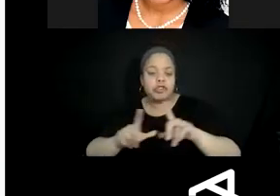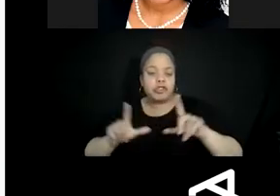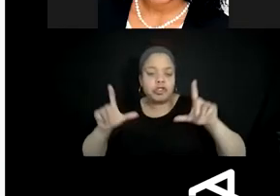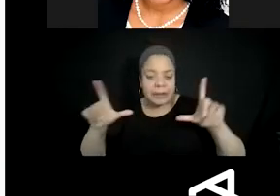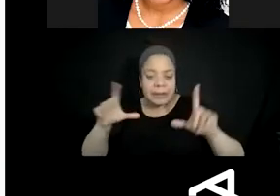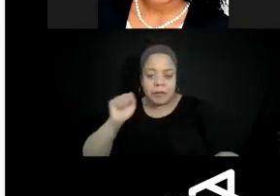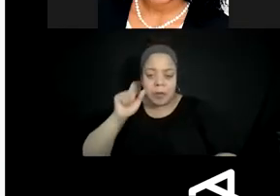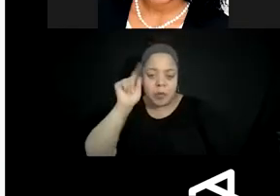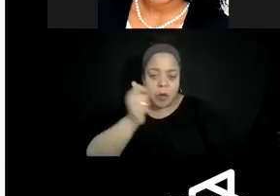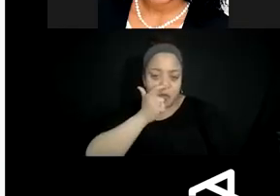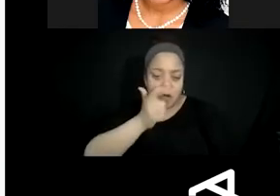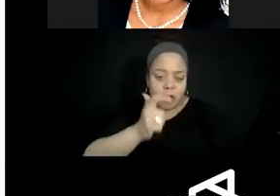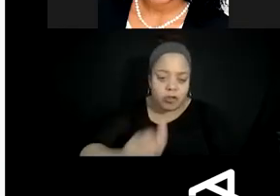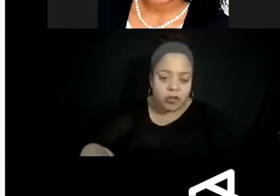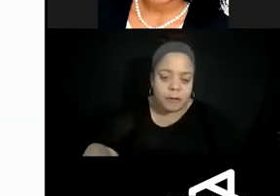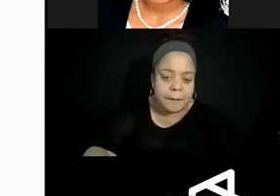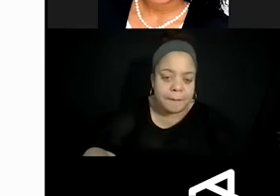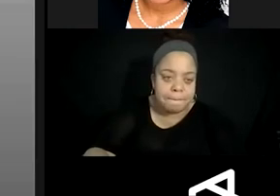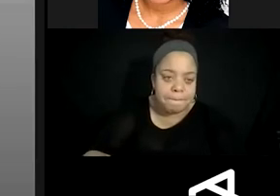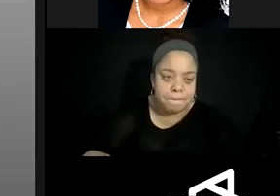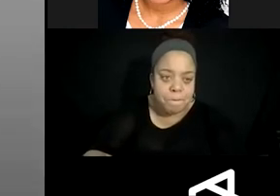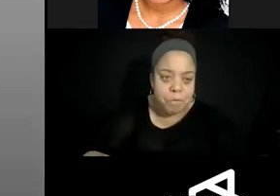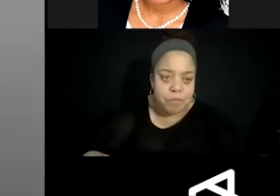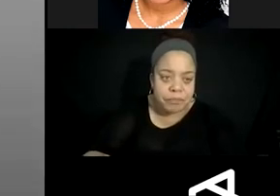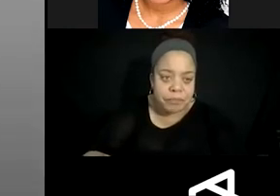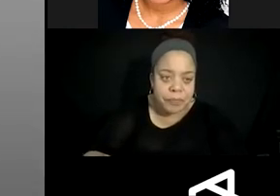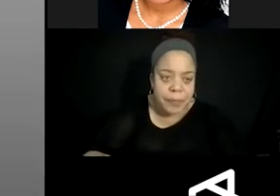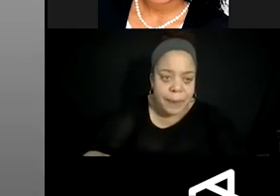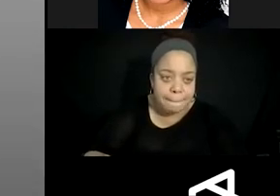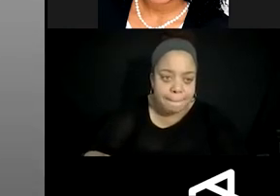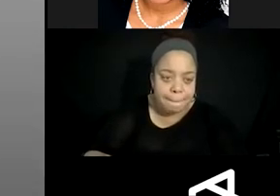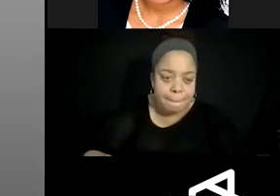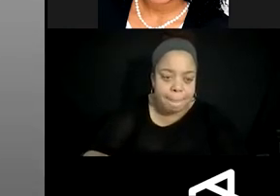All right. Here we go.